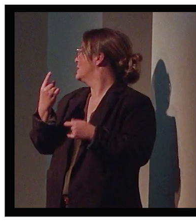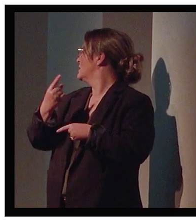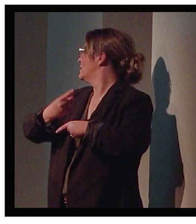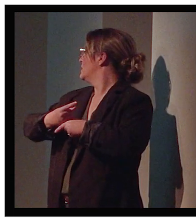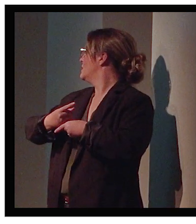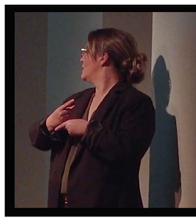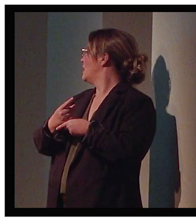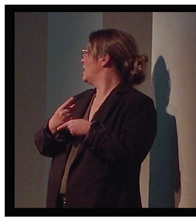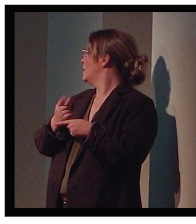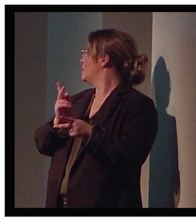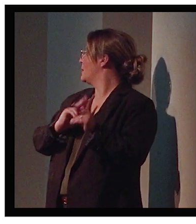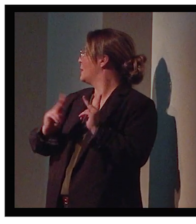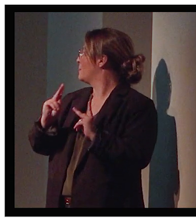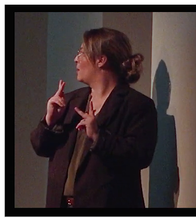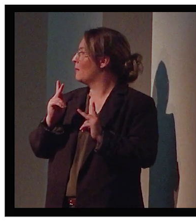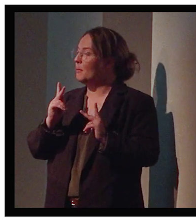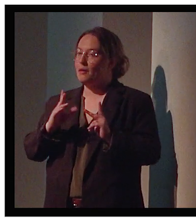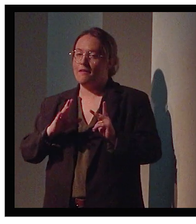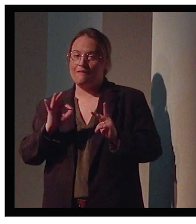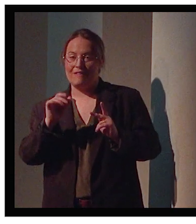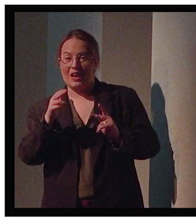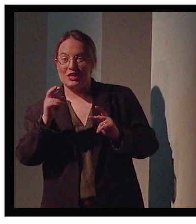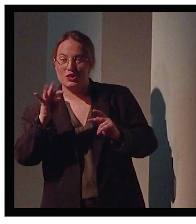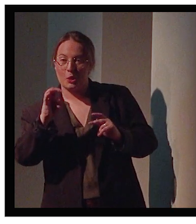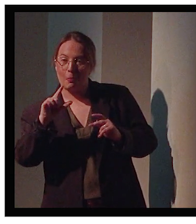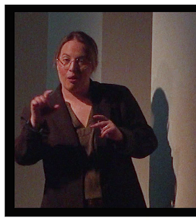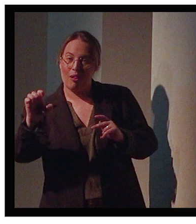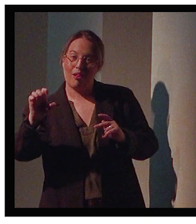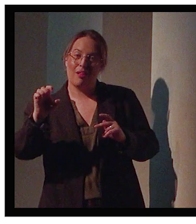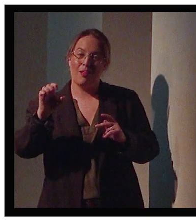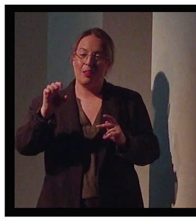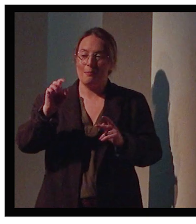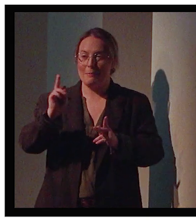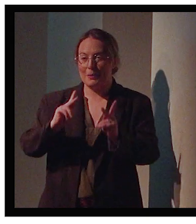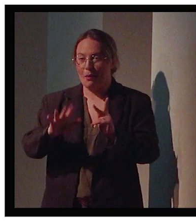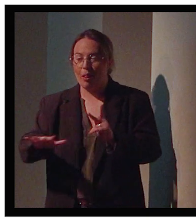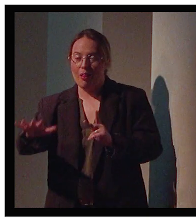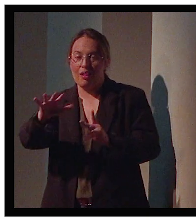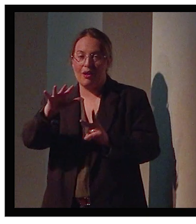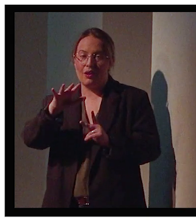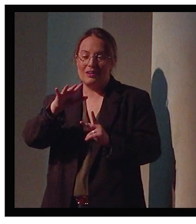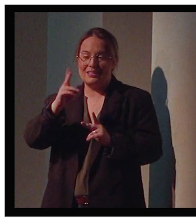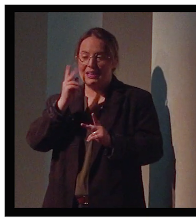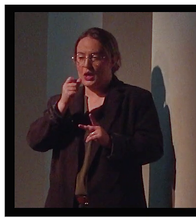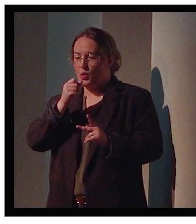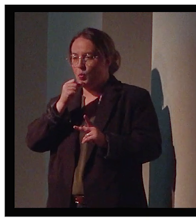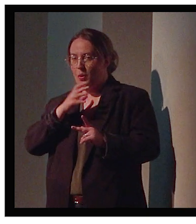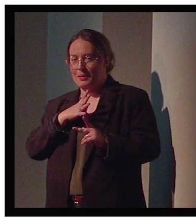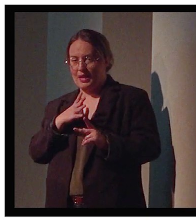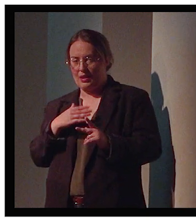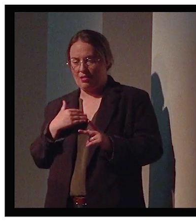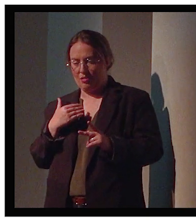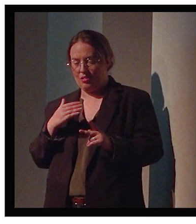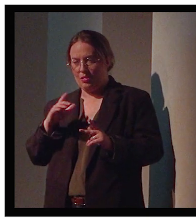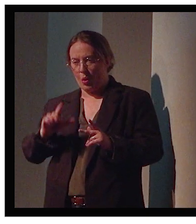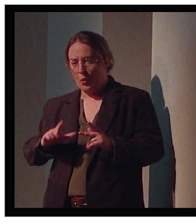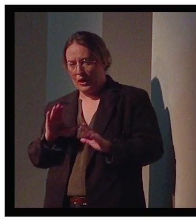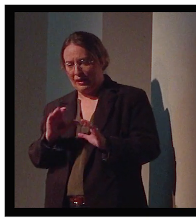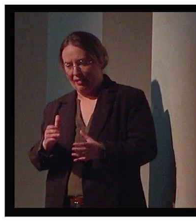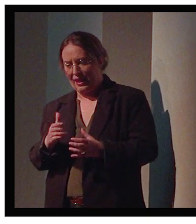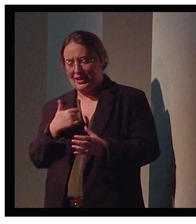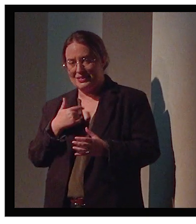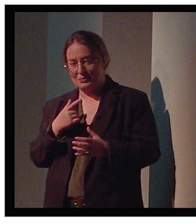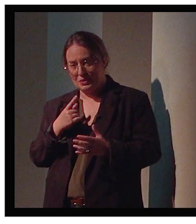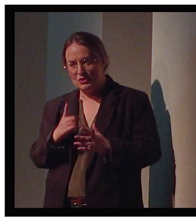fashionable Parisienne, probably like Manet's model, and on the other one, a lower-class woman who would appear right at home in a